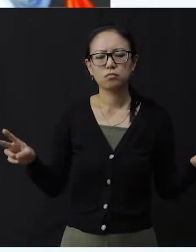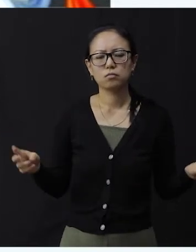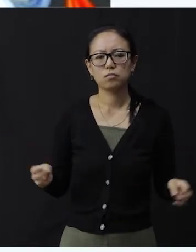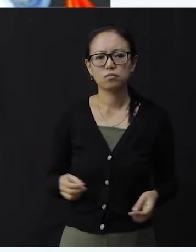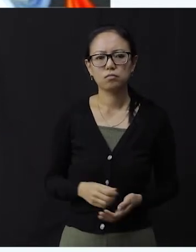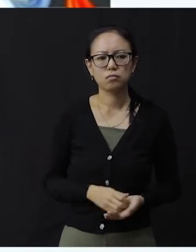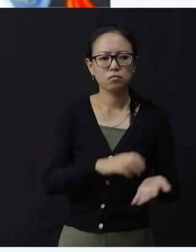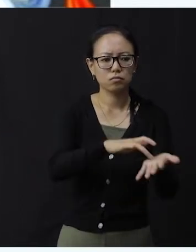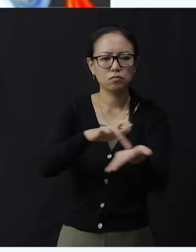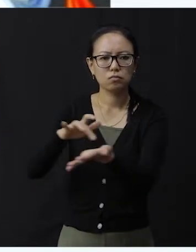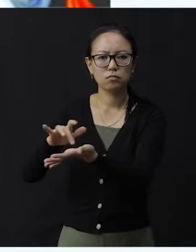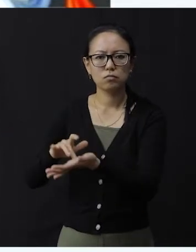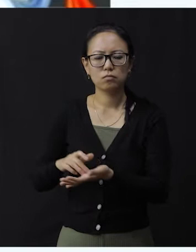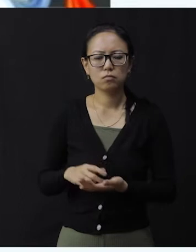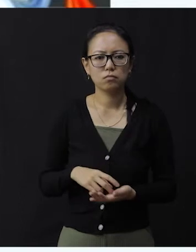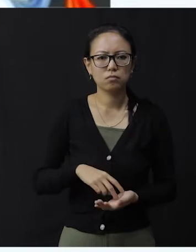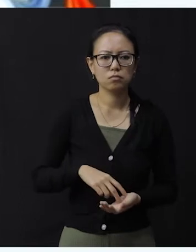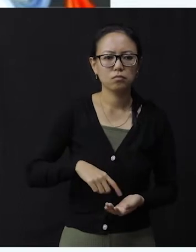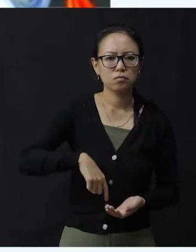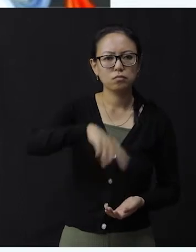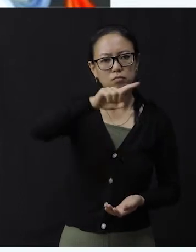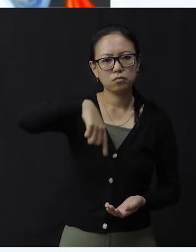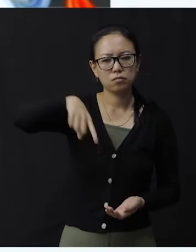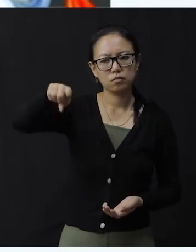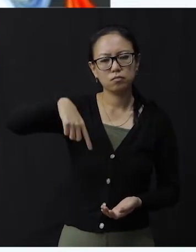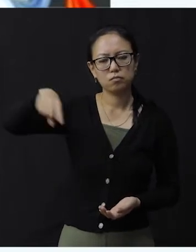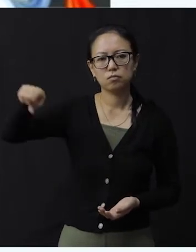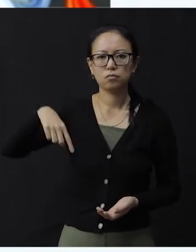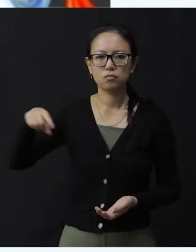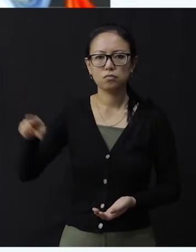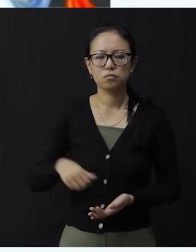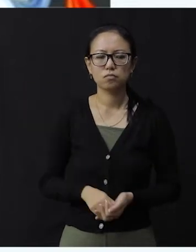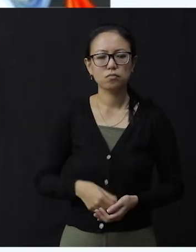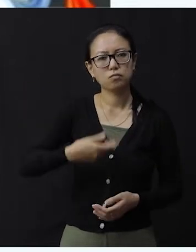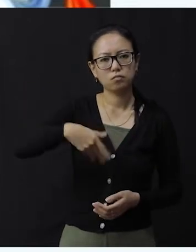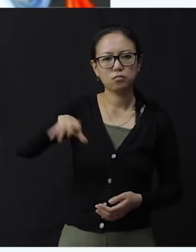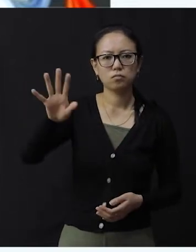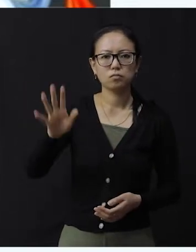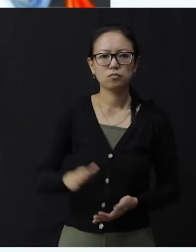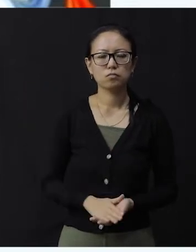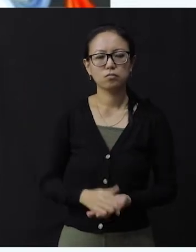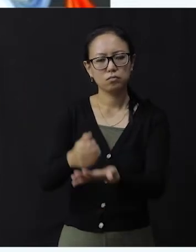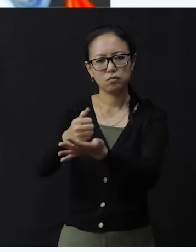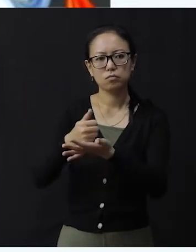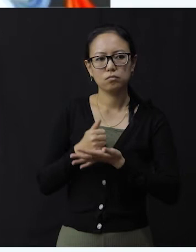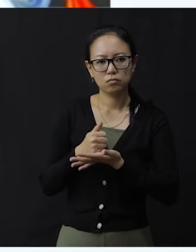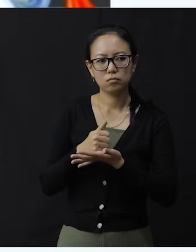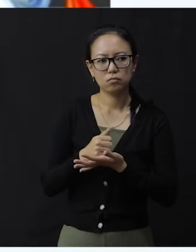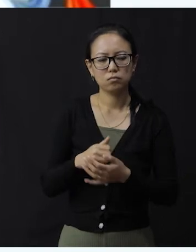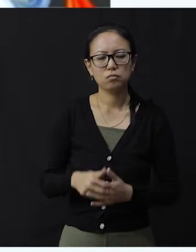move or they help us to reach the different places. So all these that help